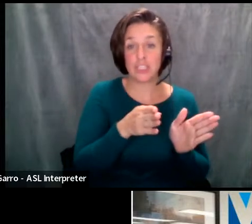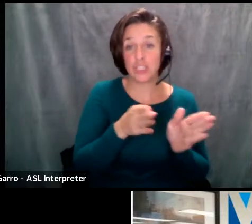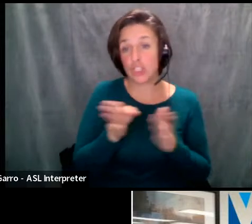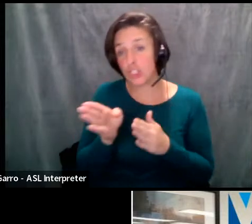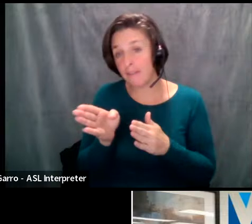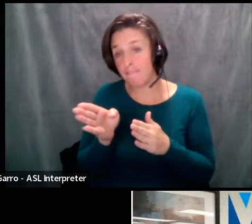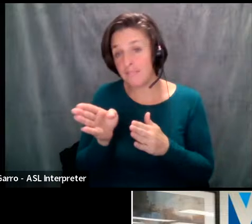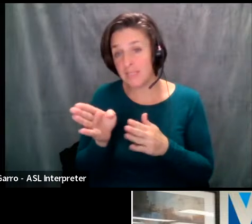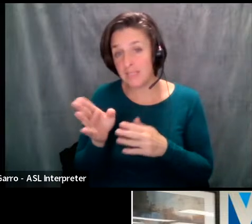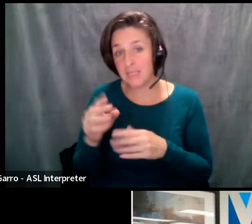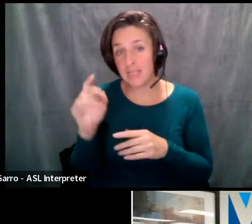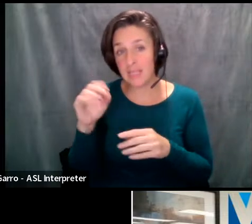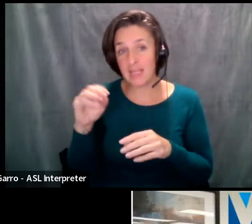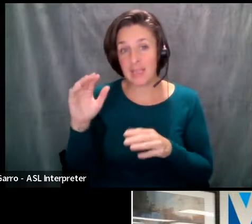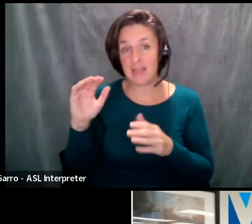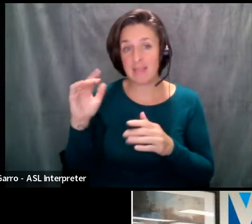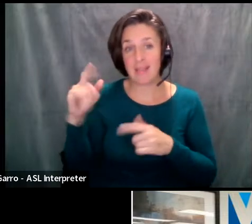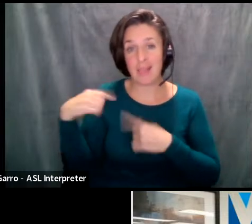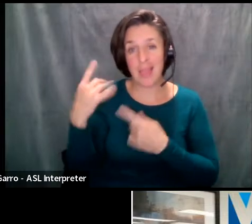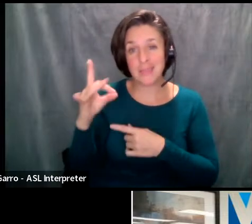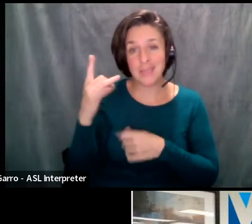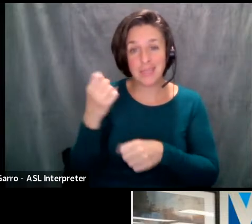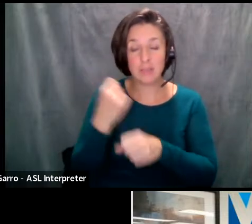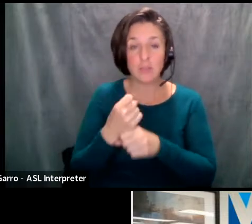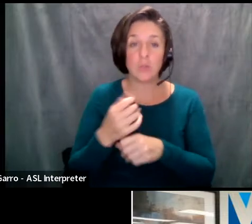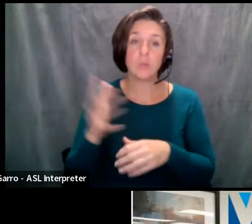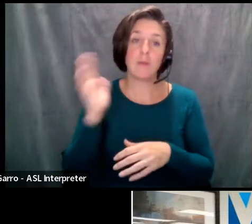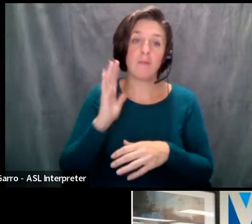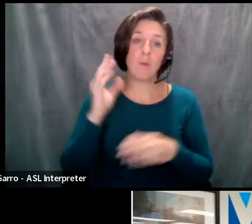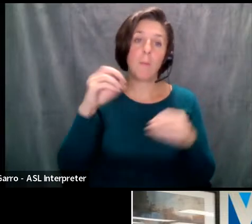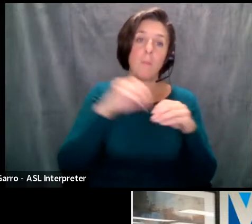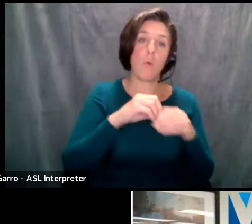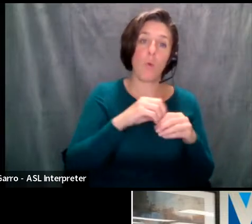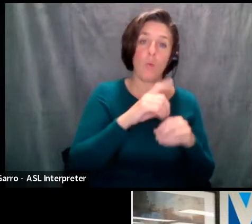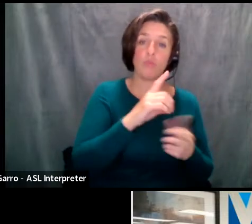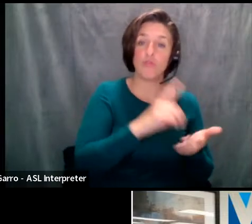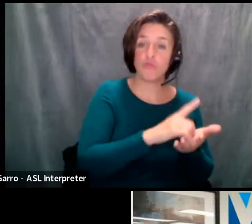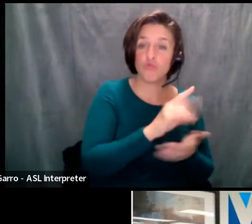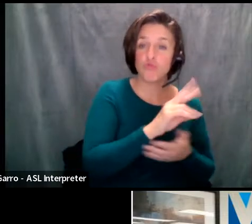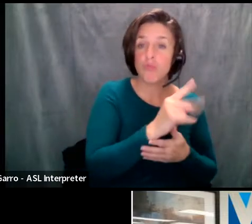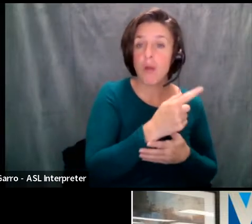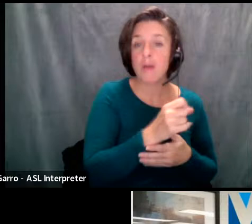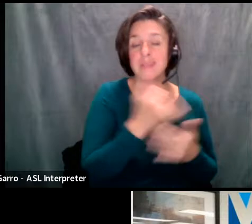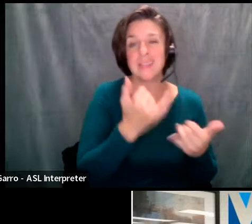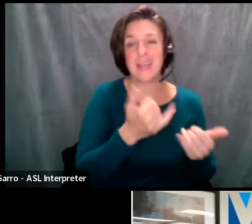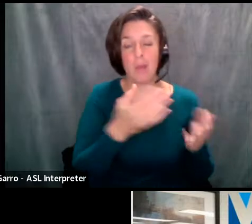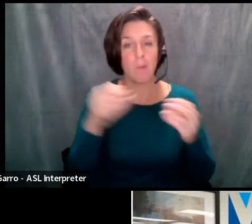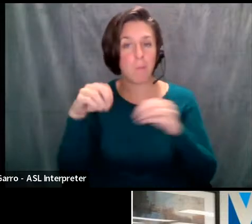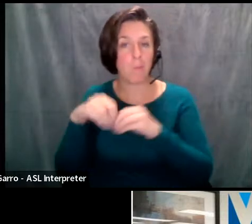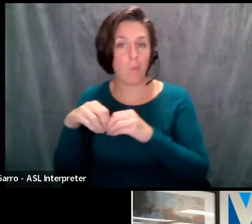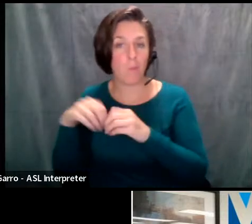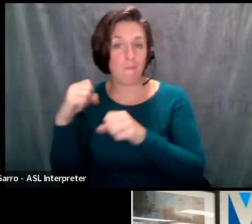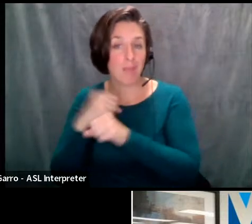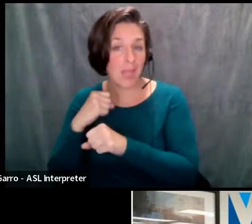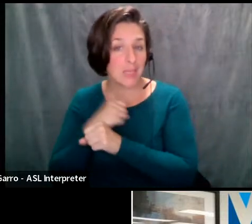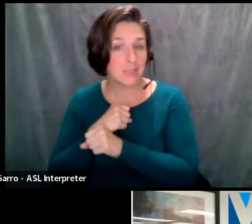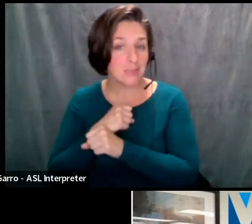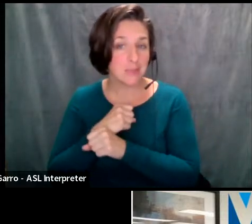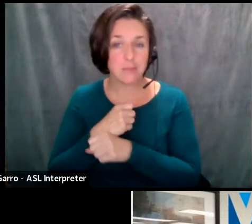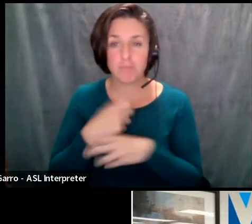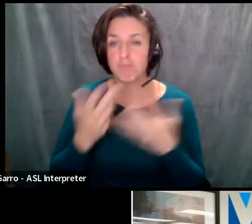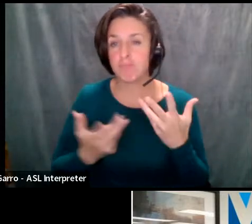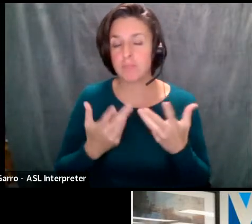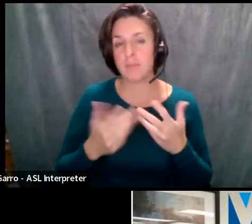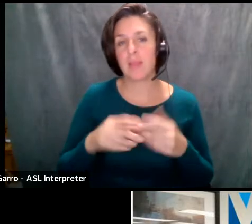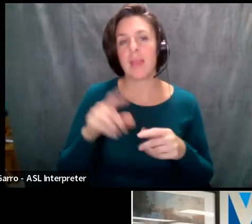8 years, like it used to be more drug related, now it's more fight related, or Well, maybe